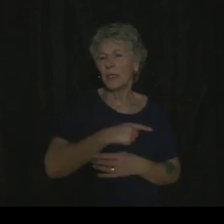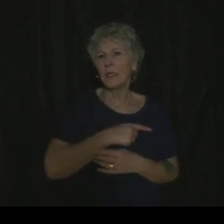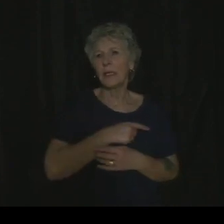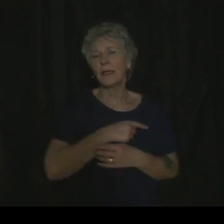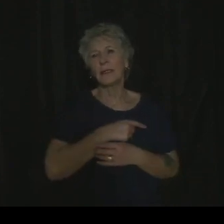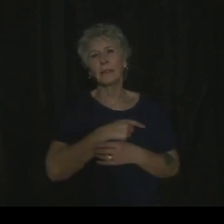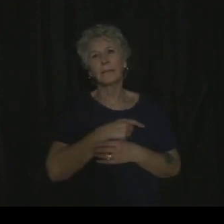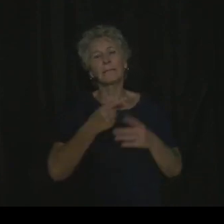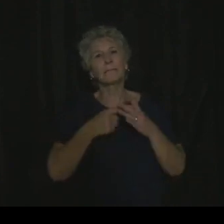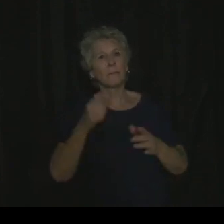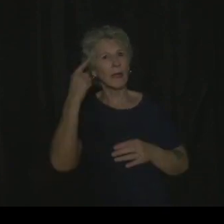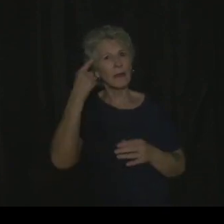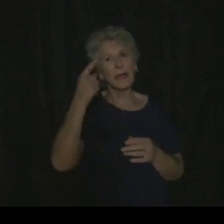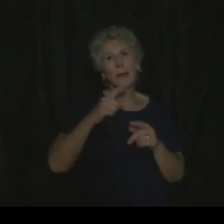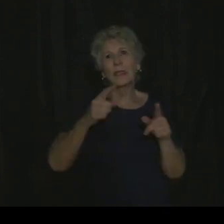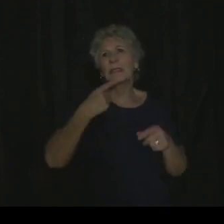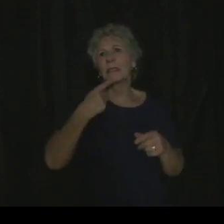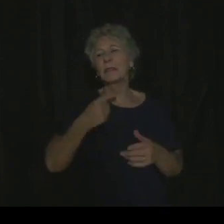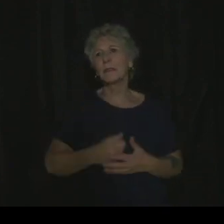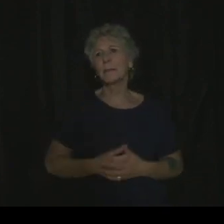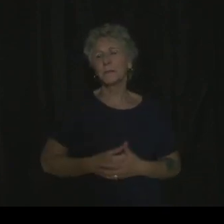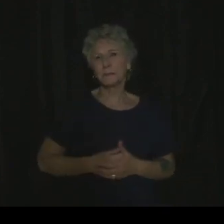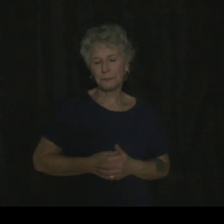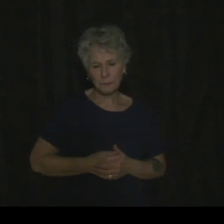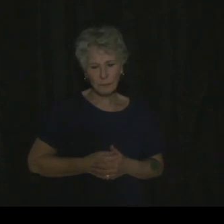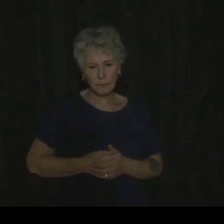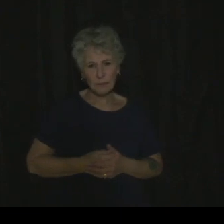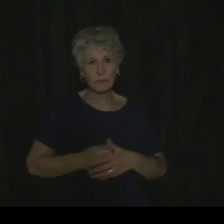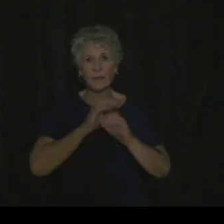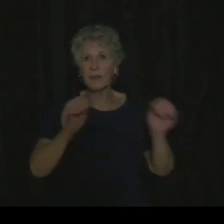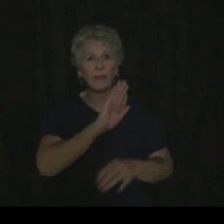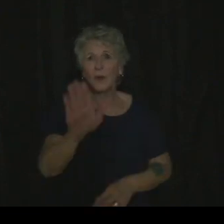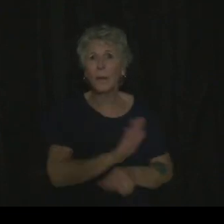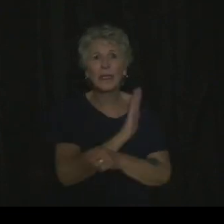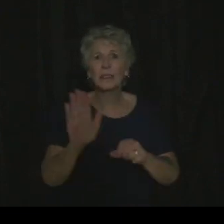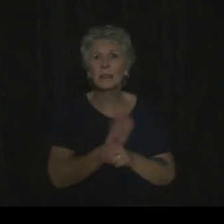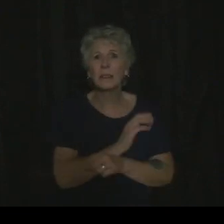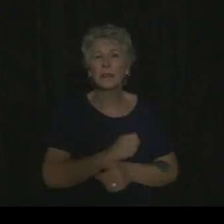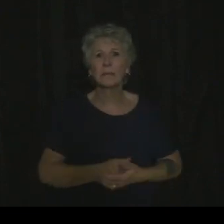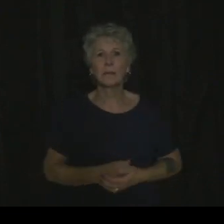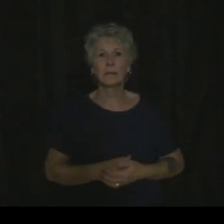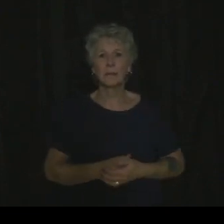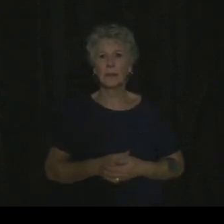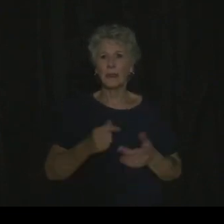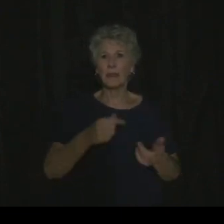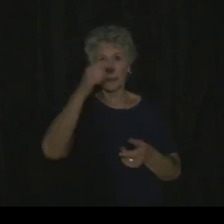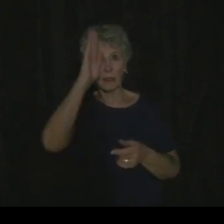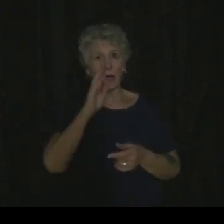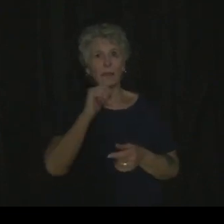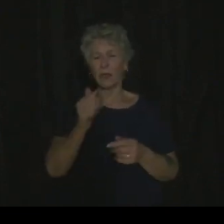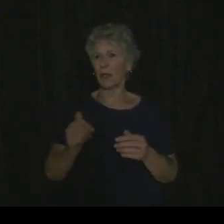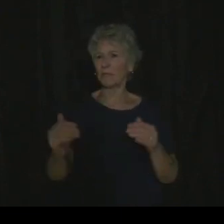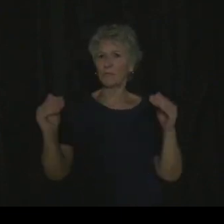initially think, but he says, it's none of your business. He says, is God unjust? He uses his